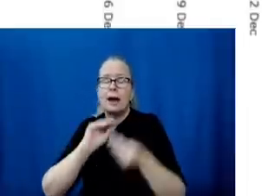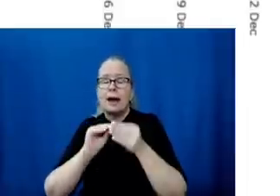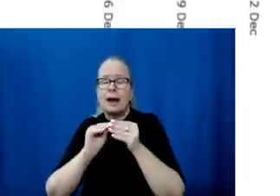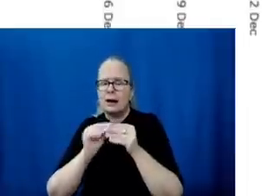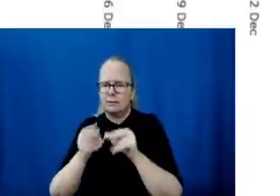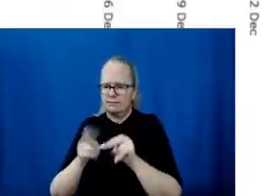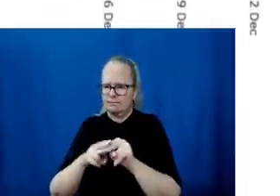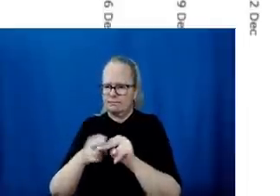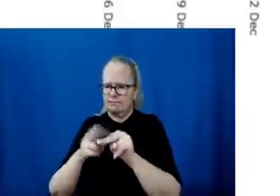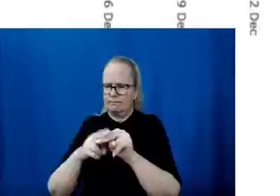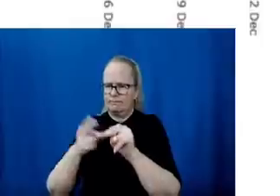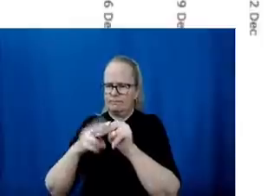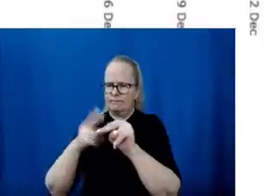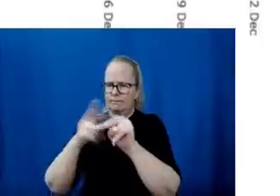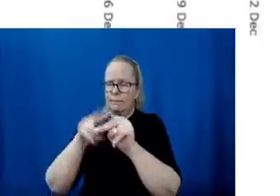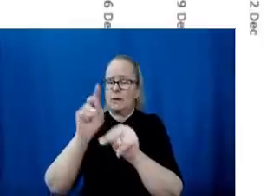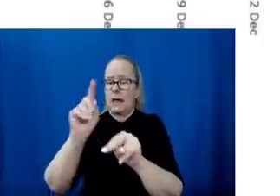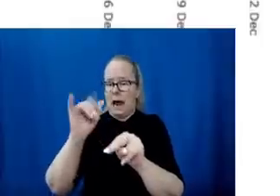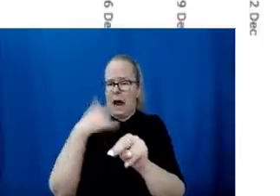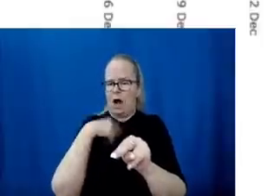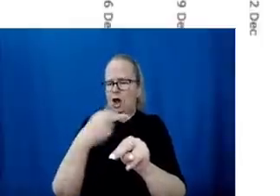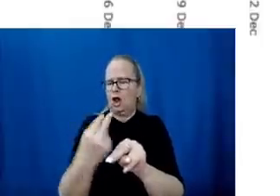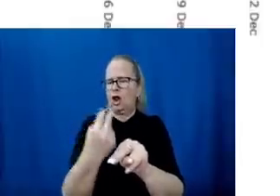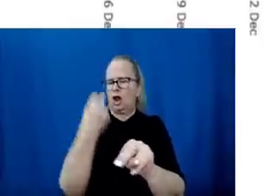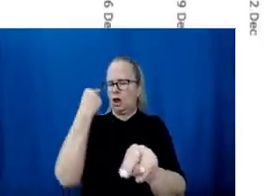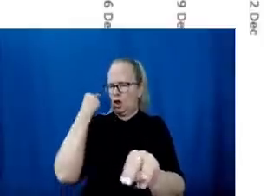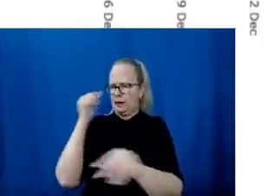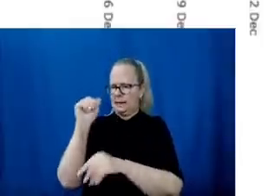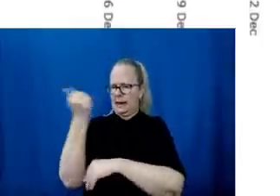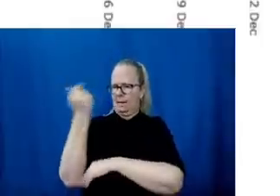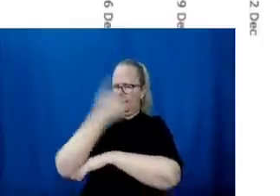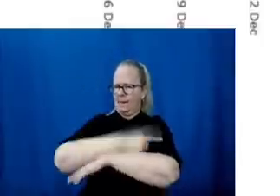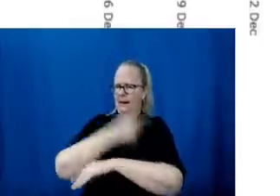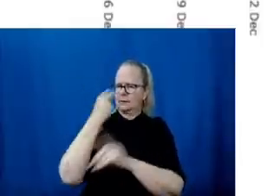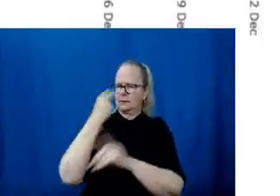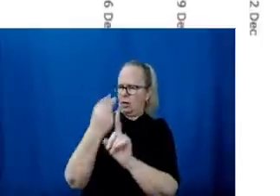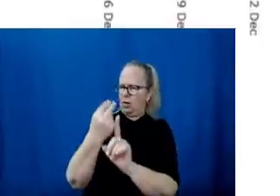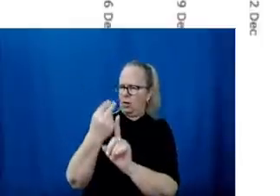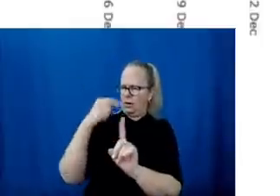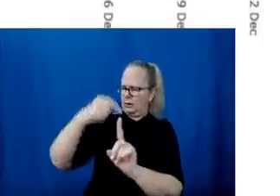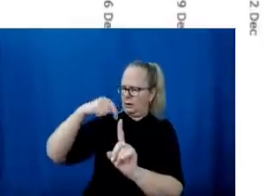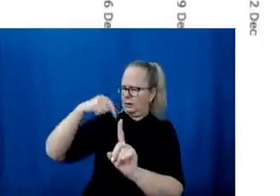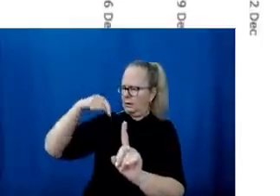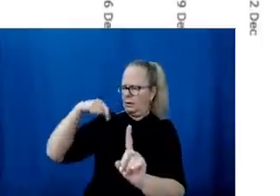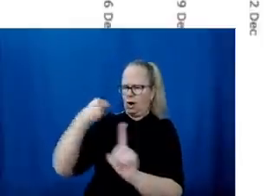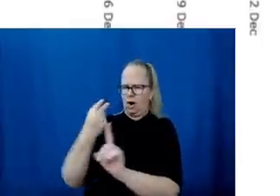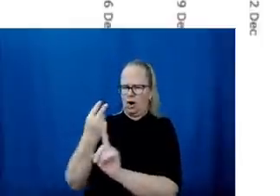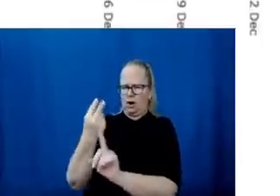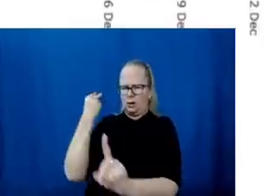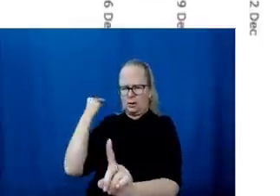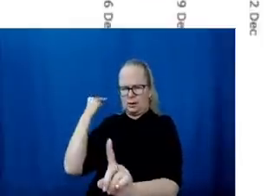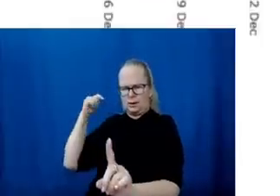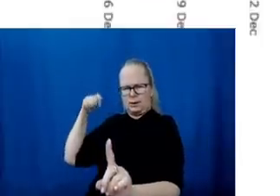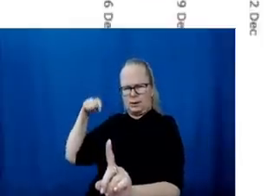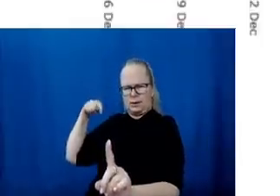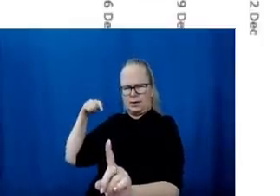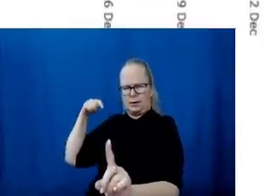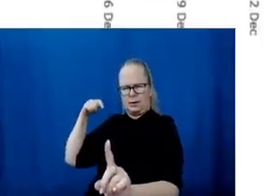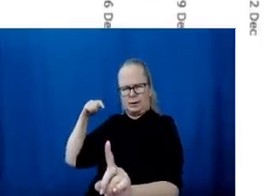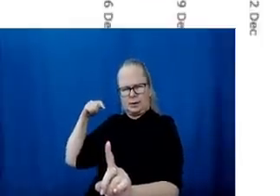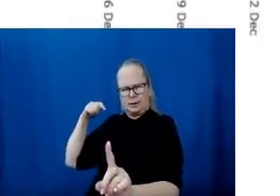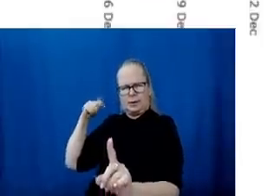every single day. And so what I do is I go back about 10 days and I look to see how that the numbers have changed over